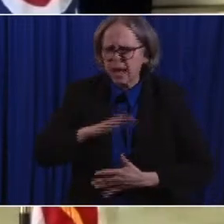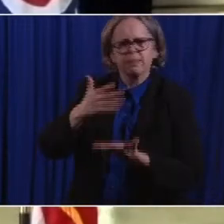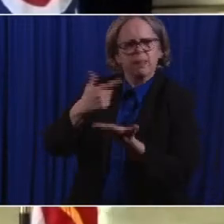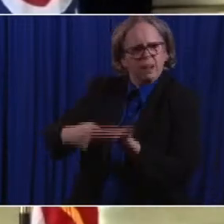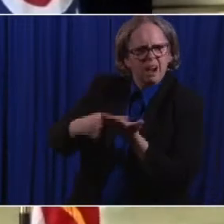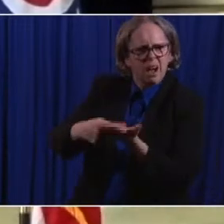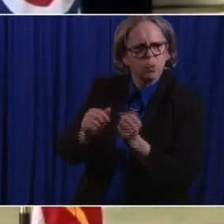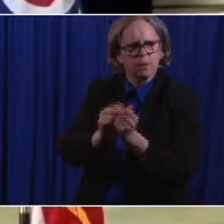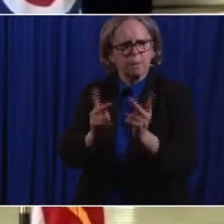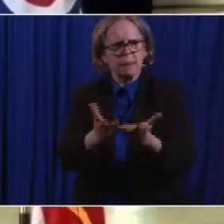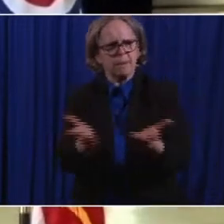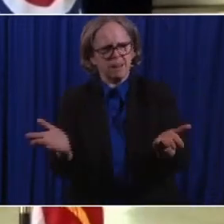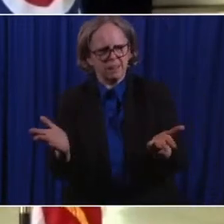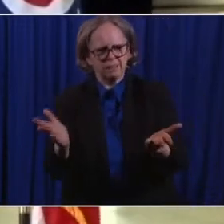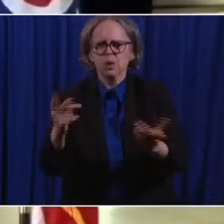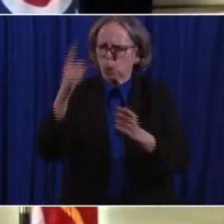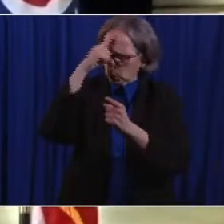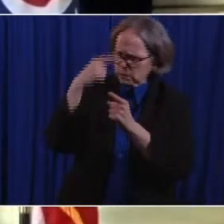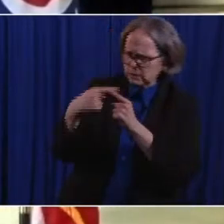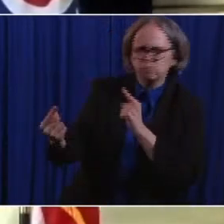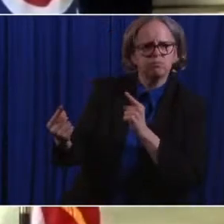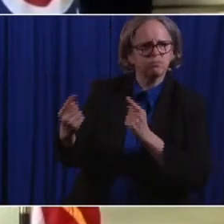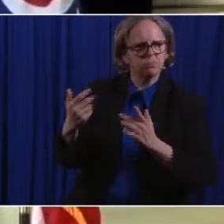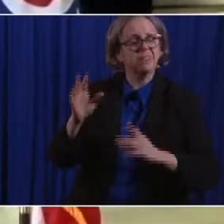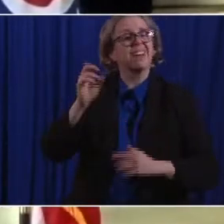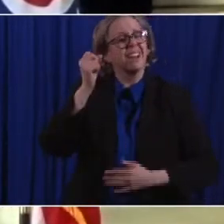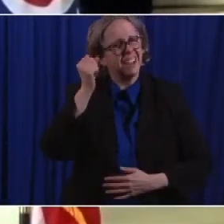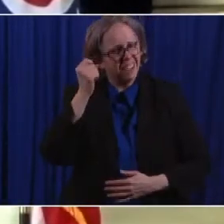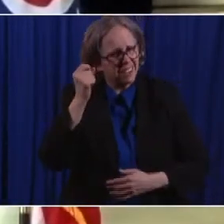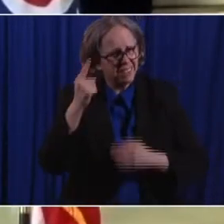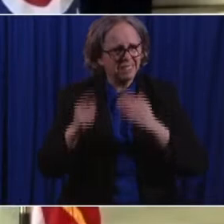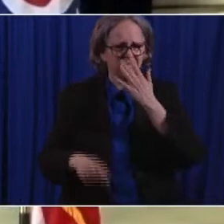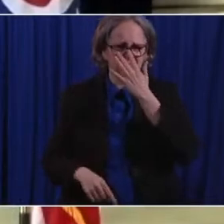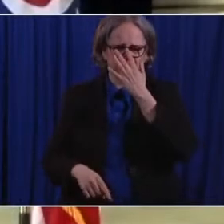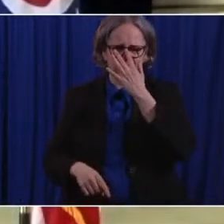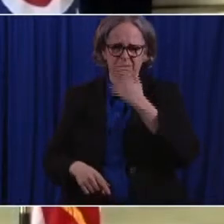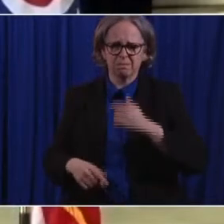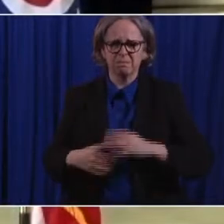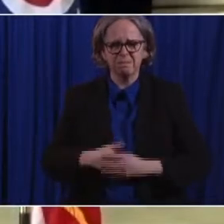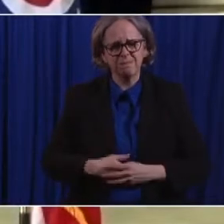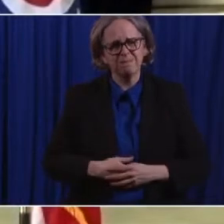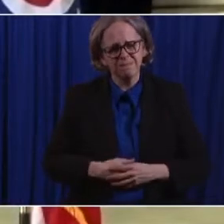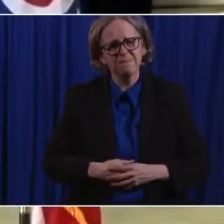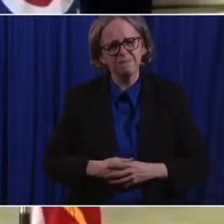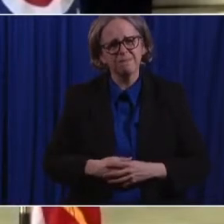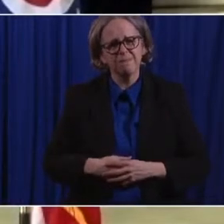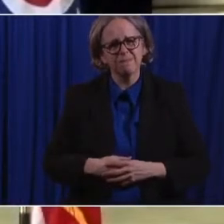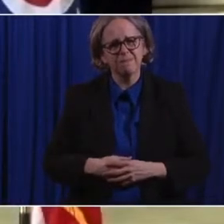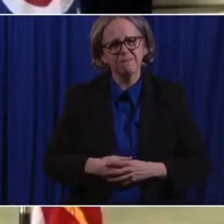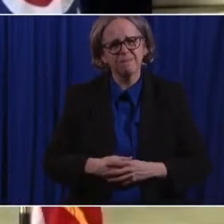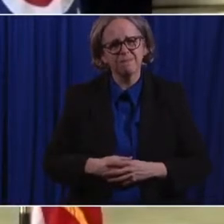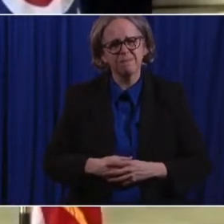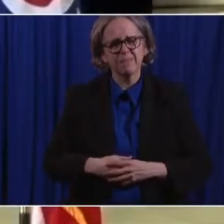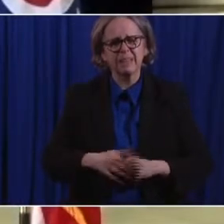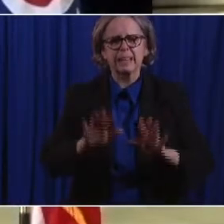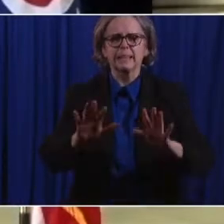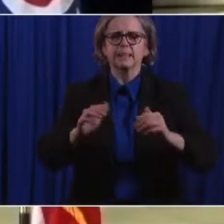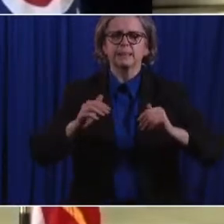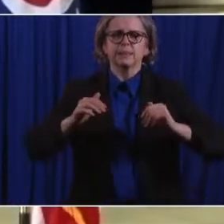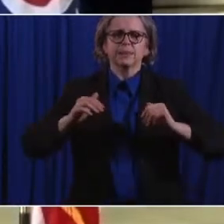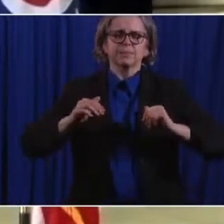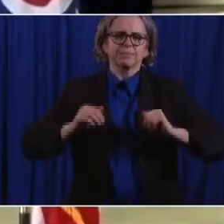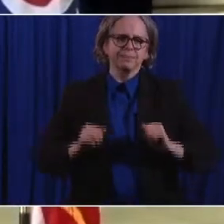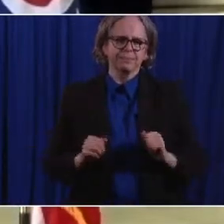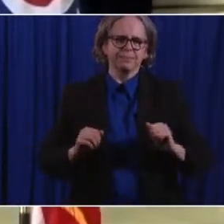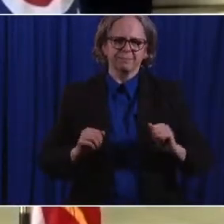But at the same time, I don't want to confuse the situation about what my words